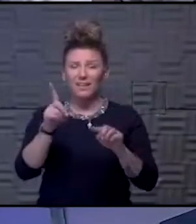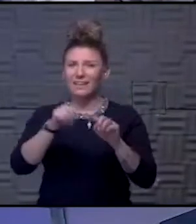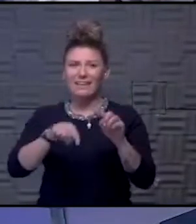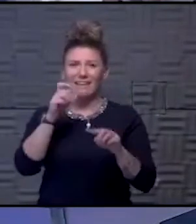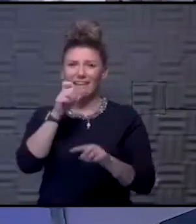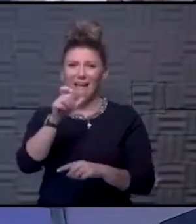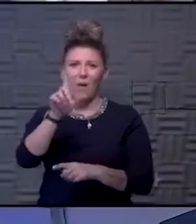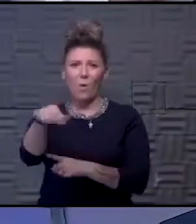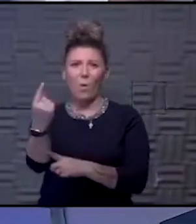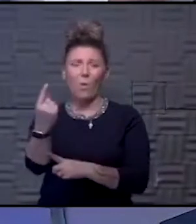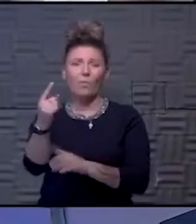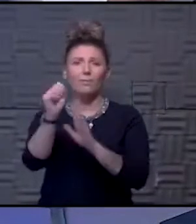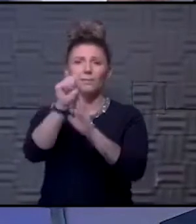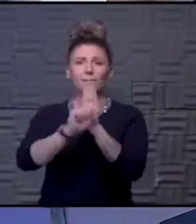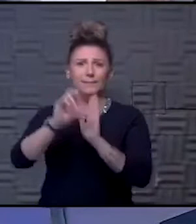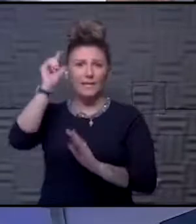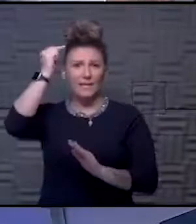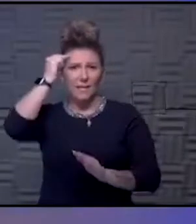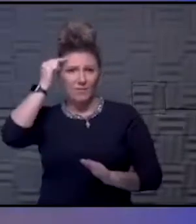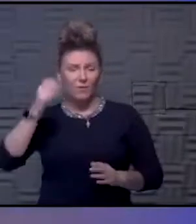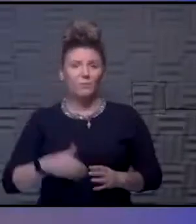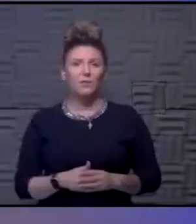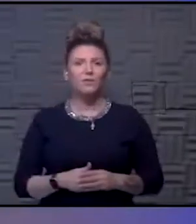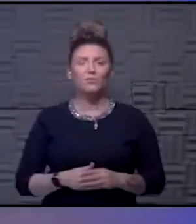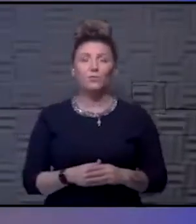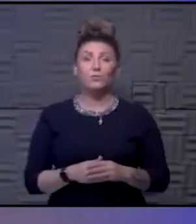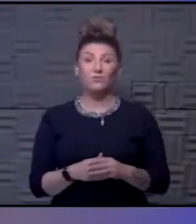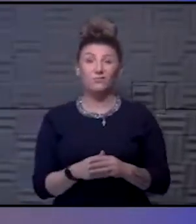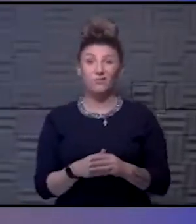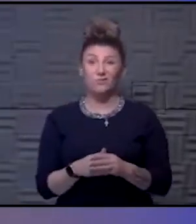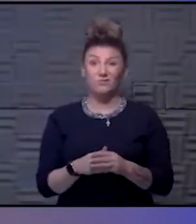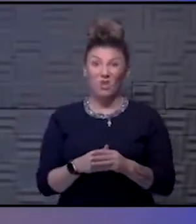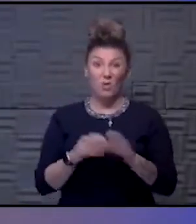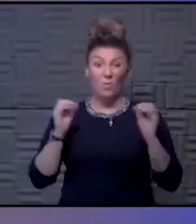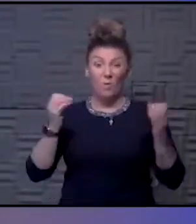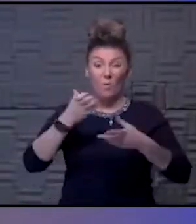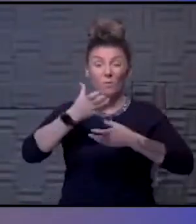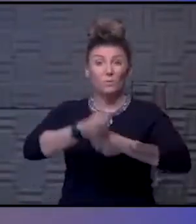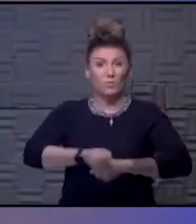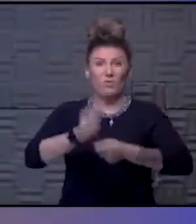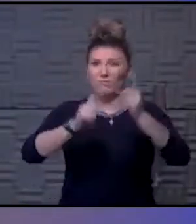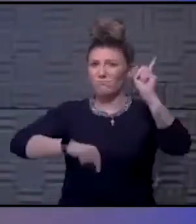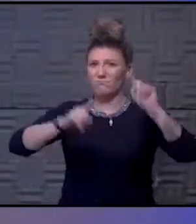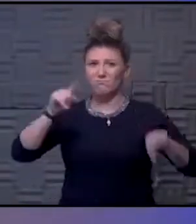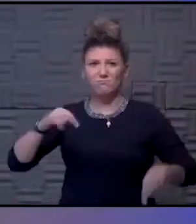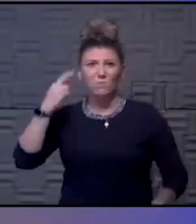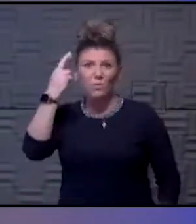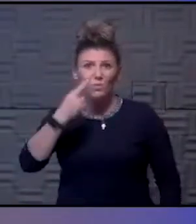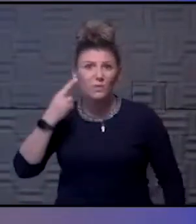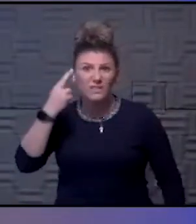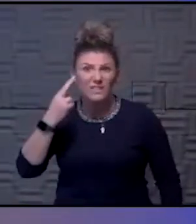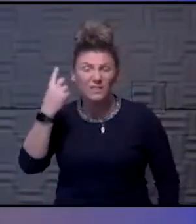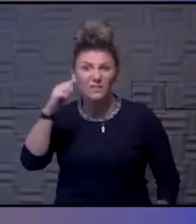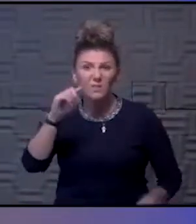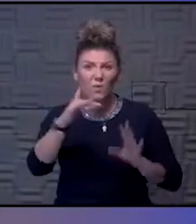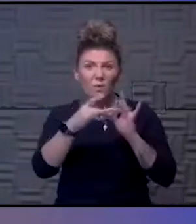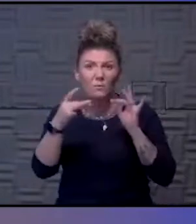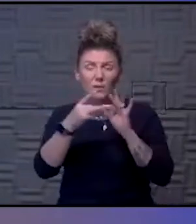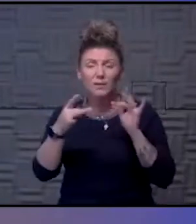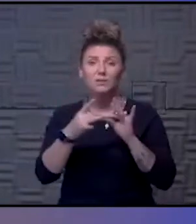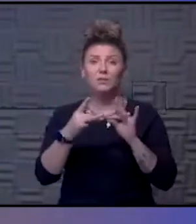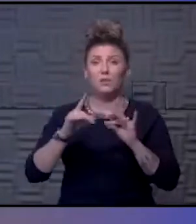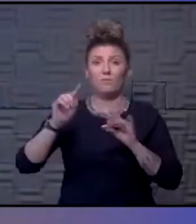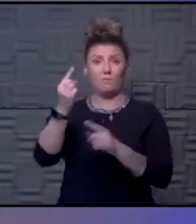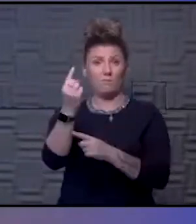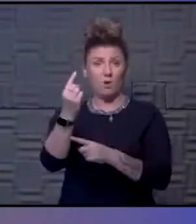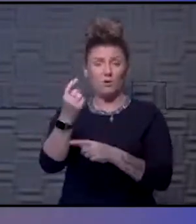from state government. In fact, there's distrust for a variety of reasons about government messaging. And we need to make sure, first